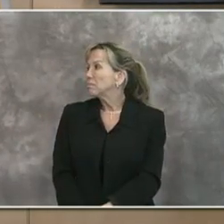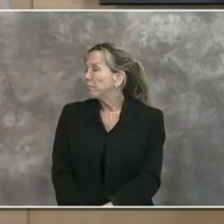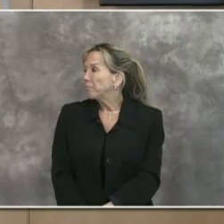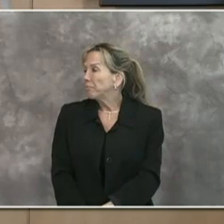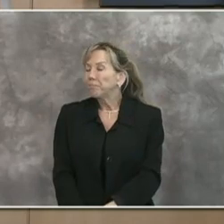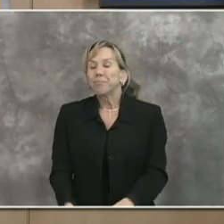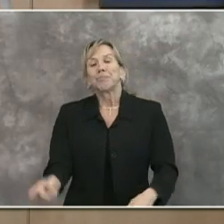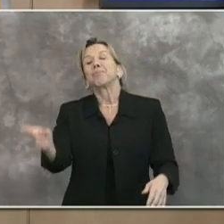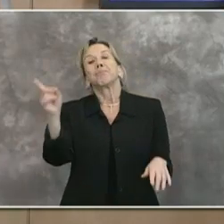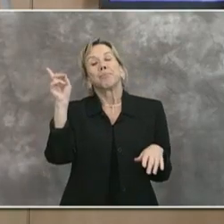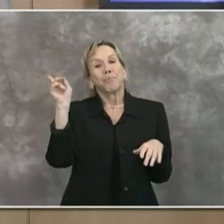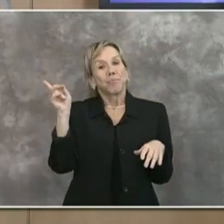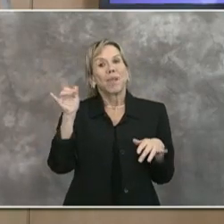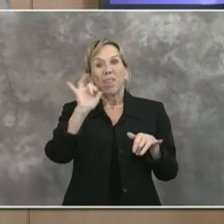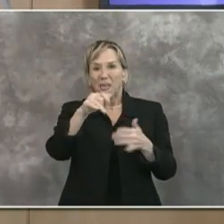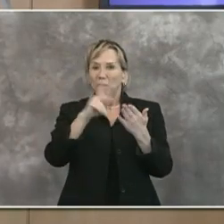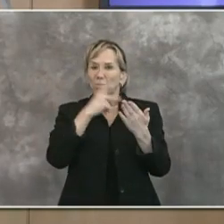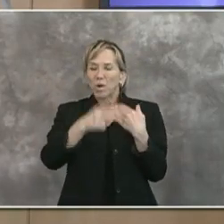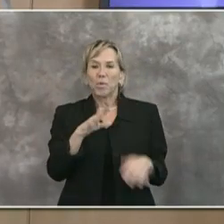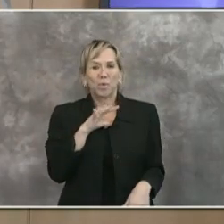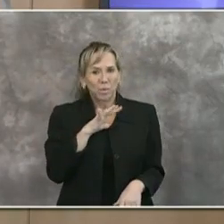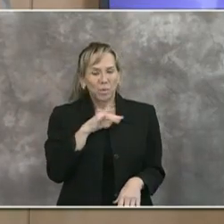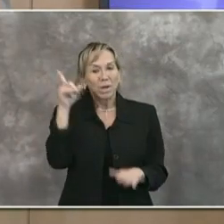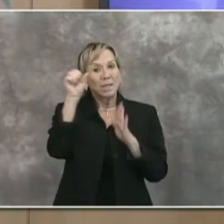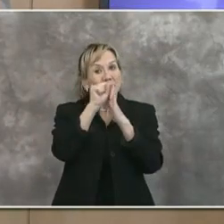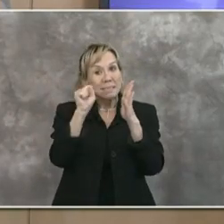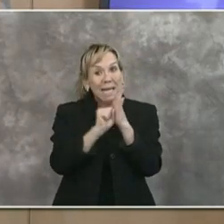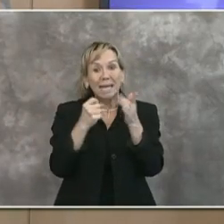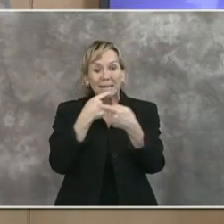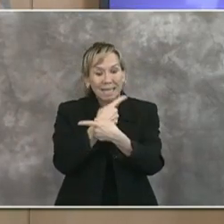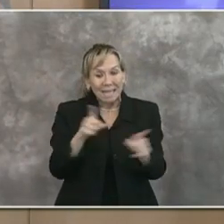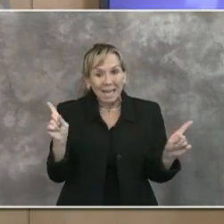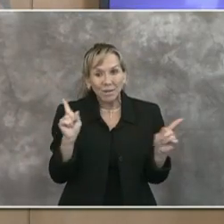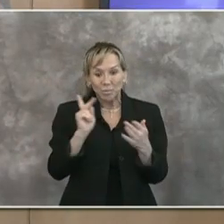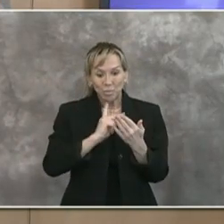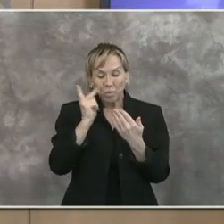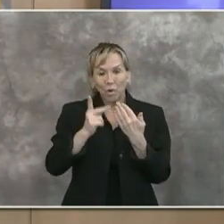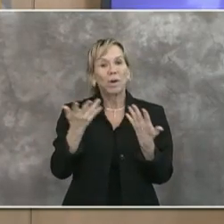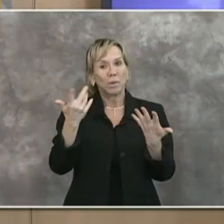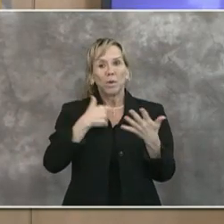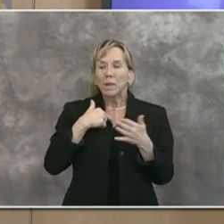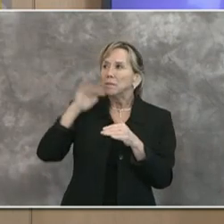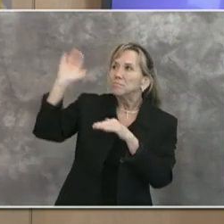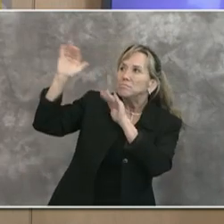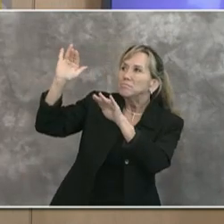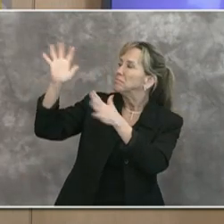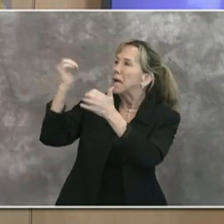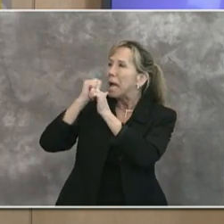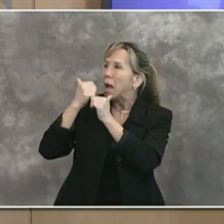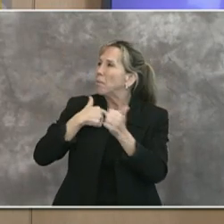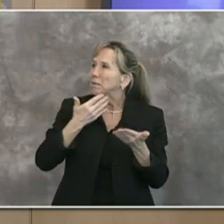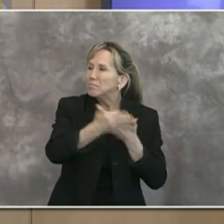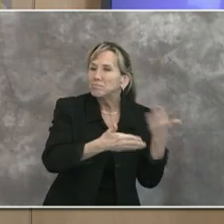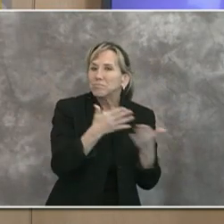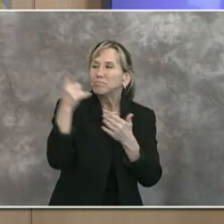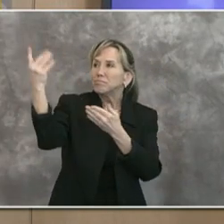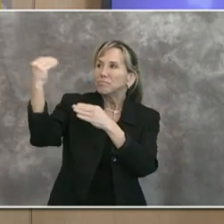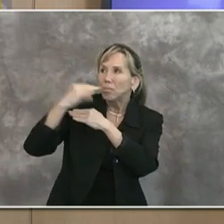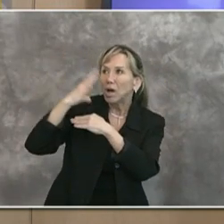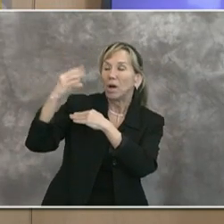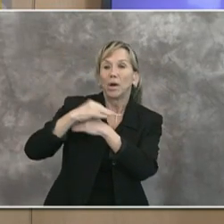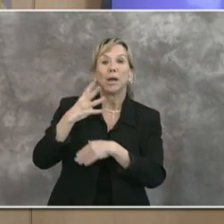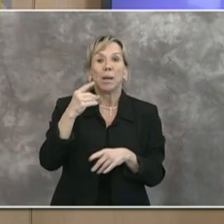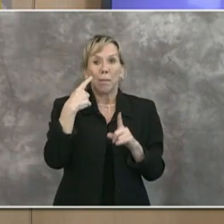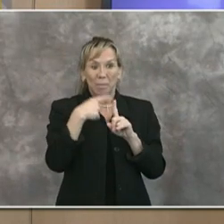Yeah, we're very encouraged by that program. The state announced it. We've been working with them to continue to get guidance about its implementation, and we've been working with local